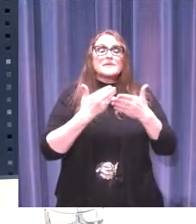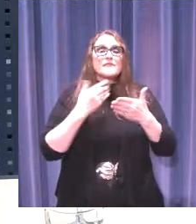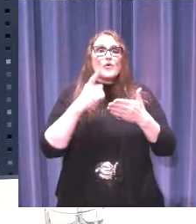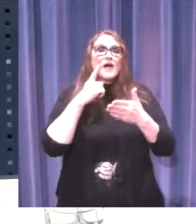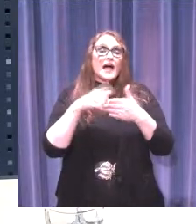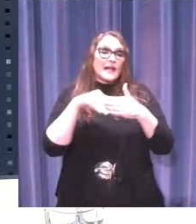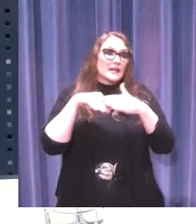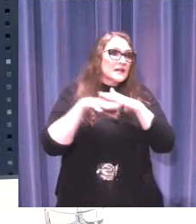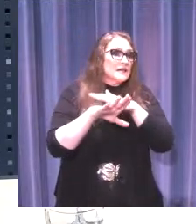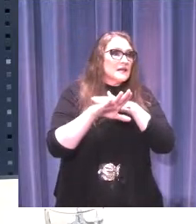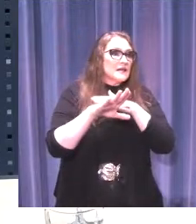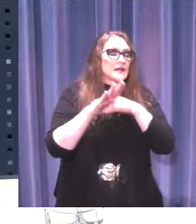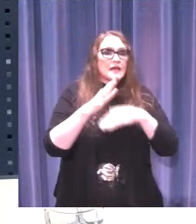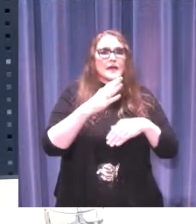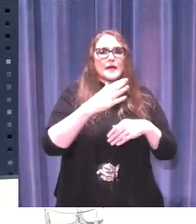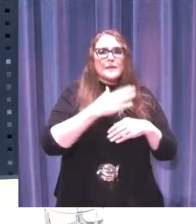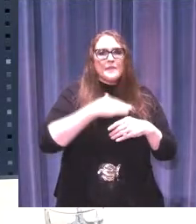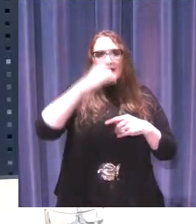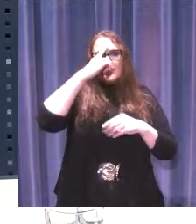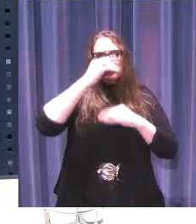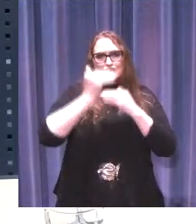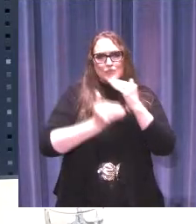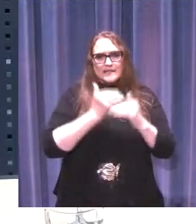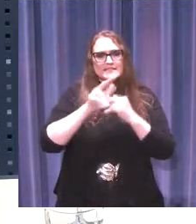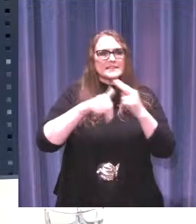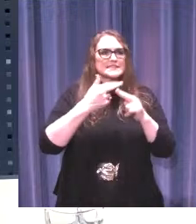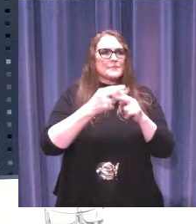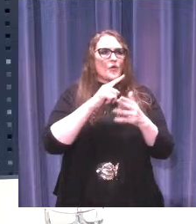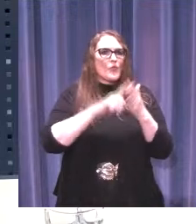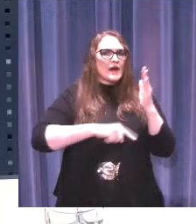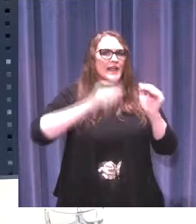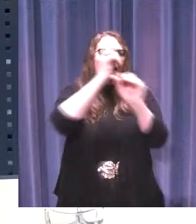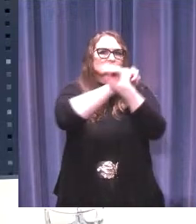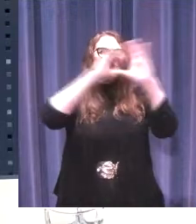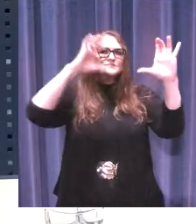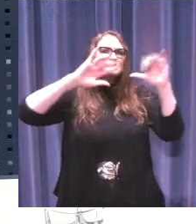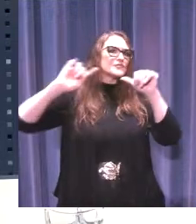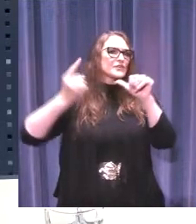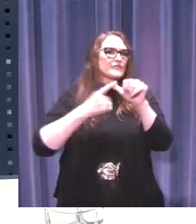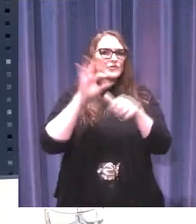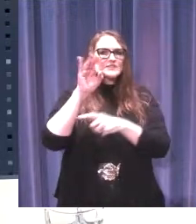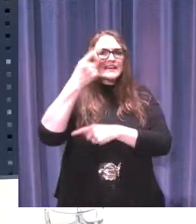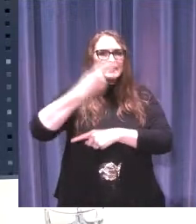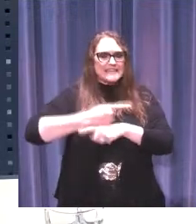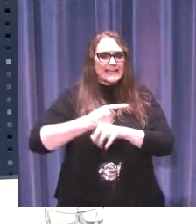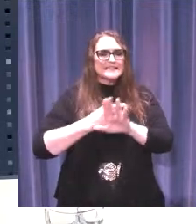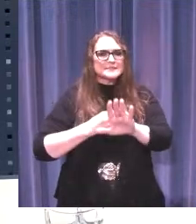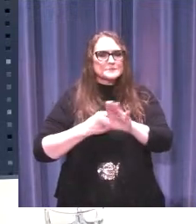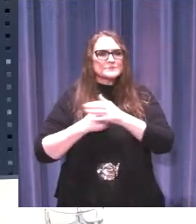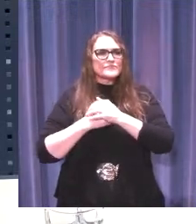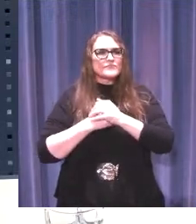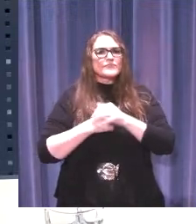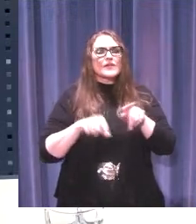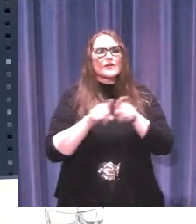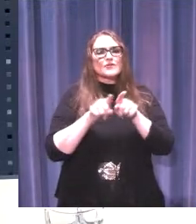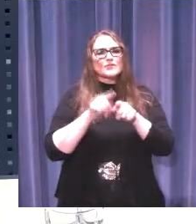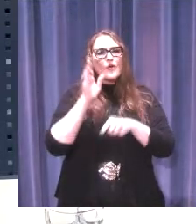get into my thought process of what I envision the first 90 days to be, I will